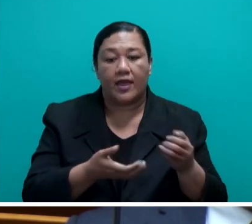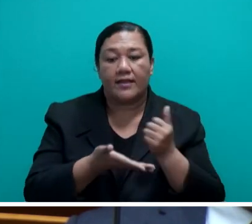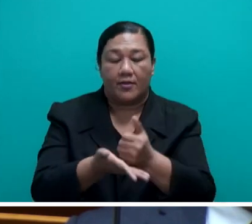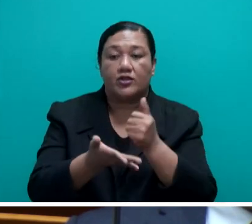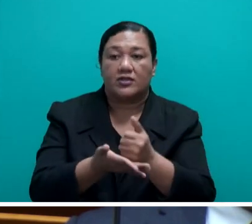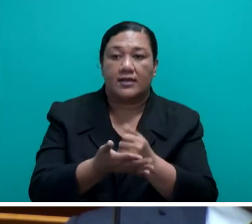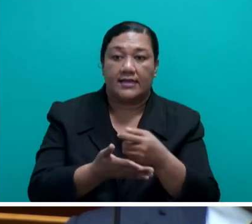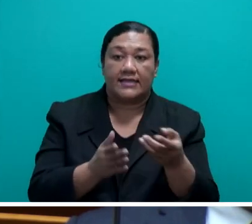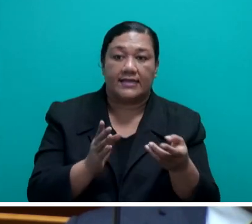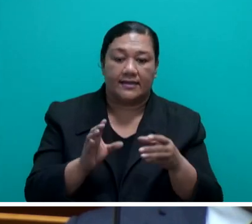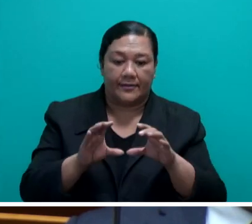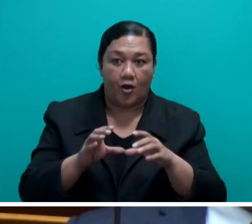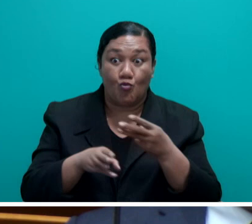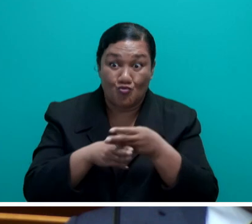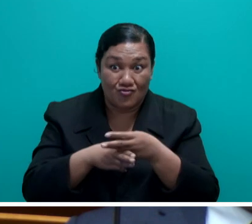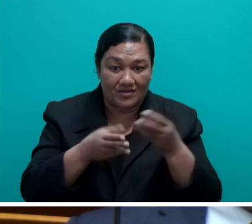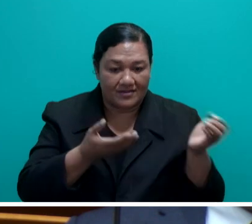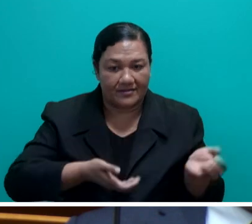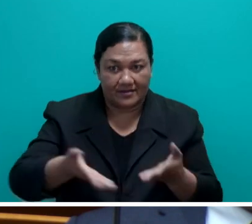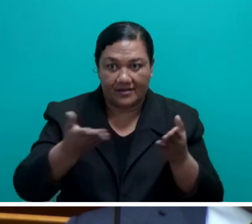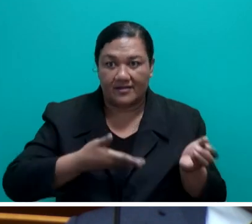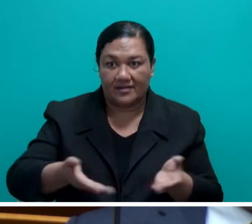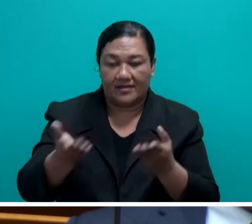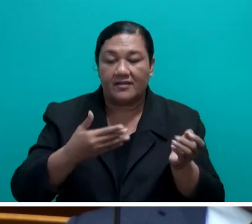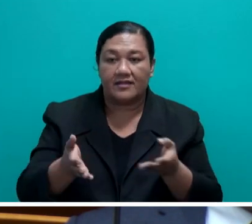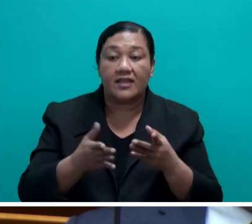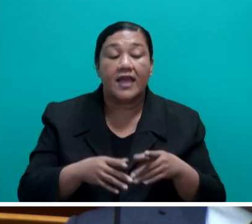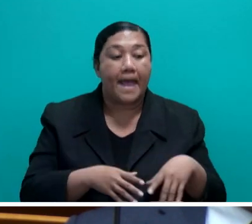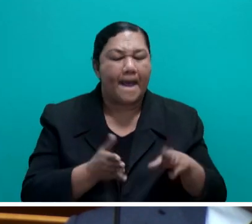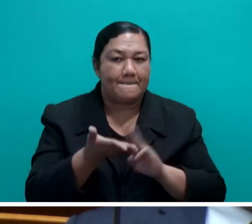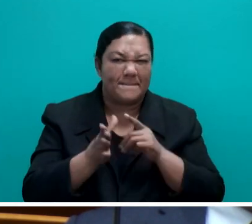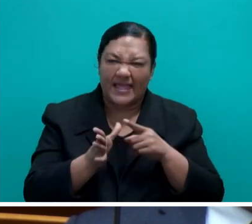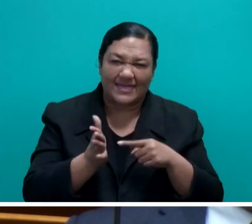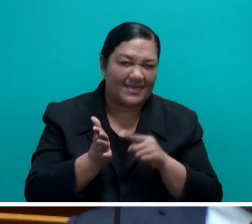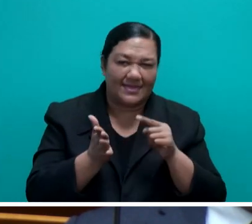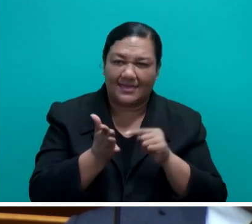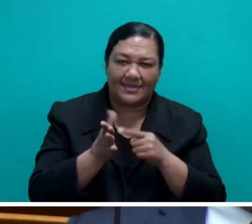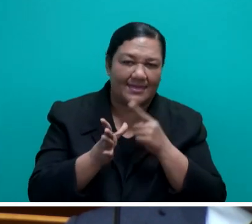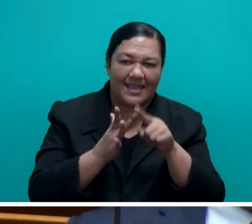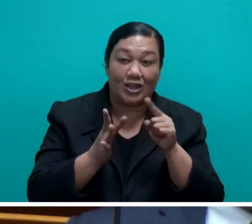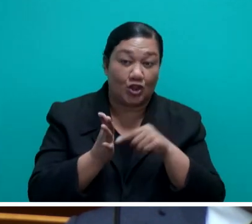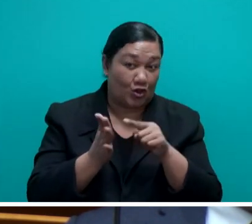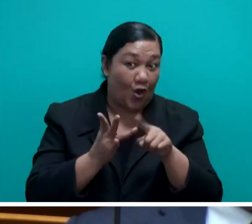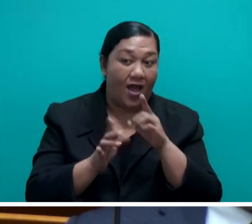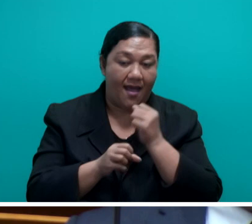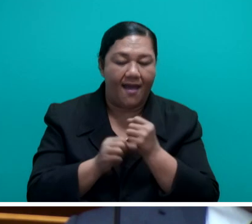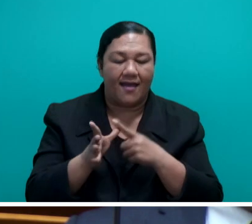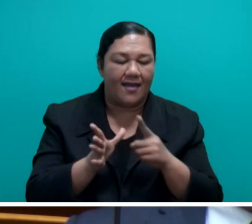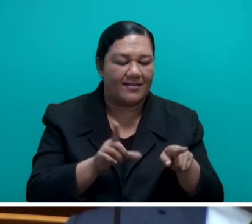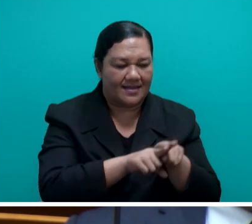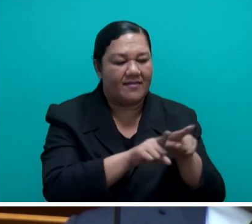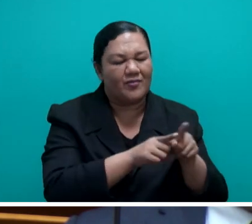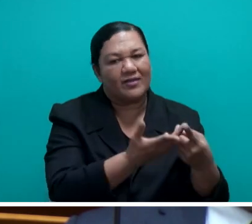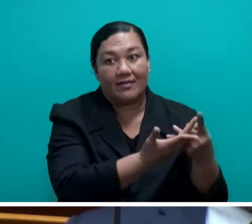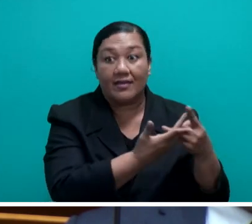assist the community. Matangali Uli Tonga, with the support of government agencies in the Northern Division, has made arrangements with Gold